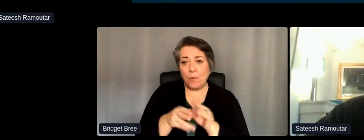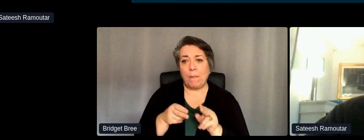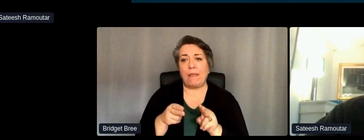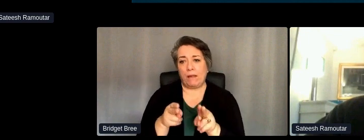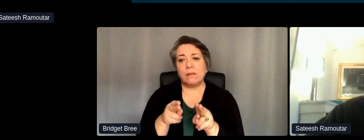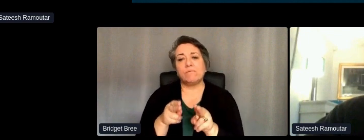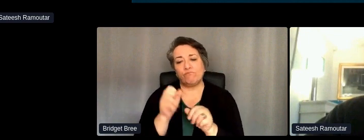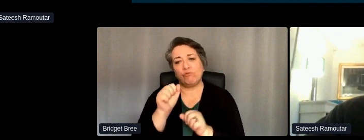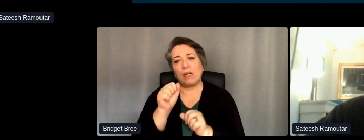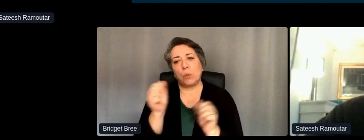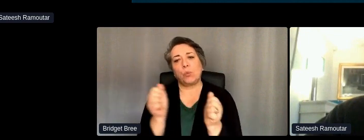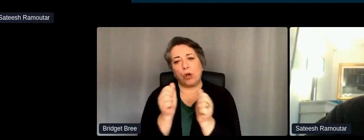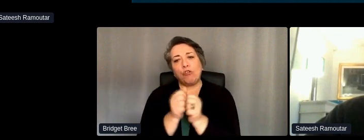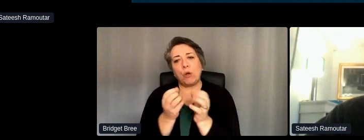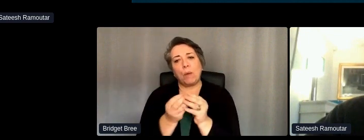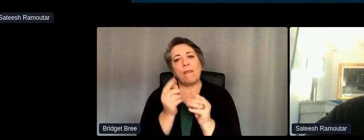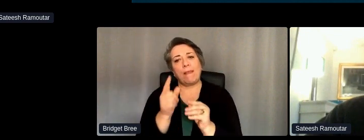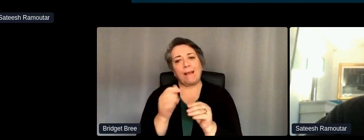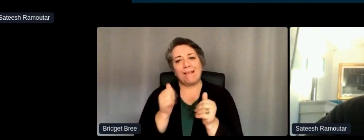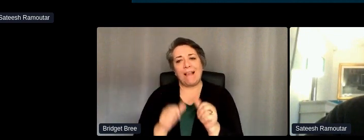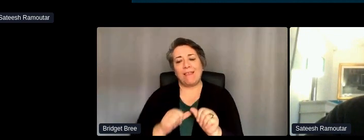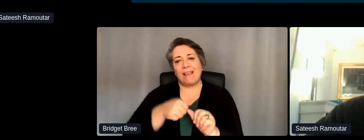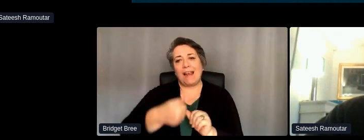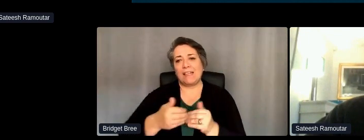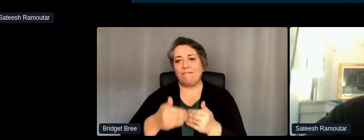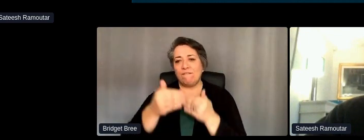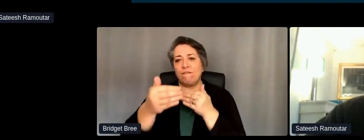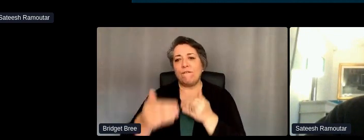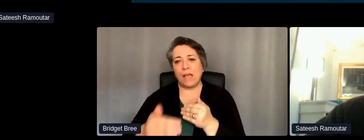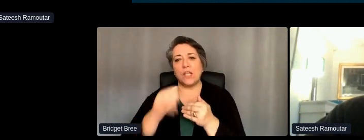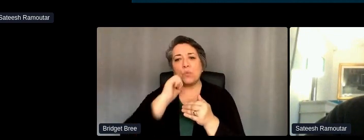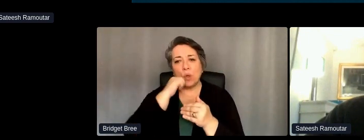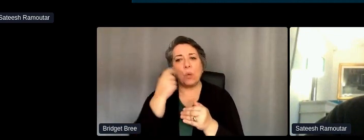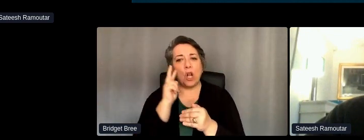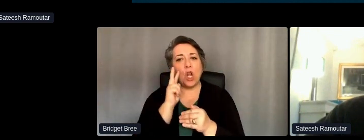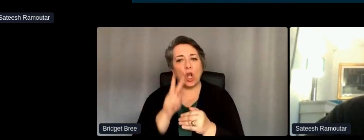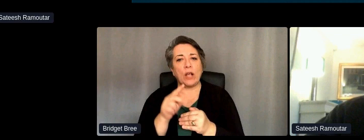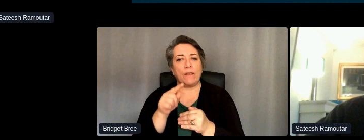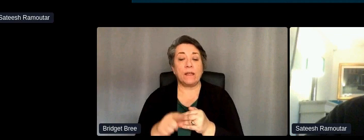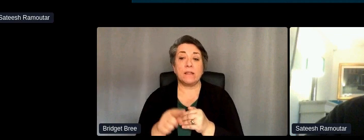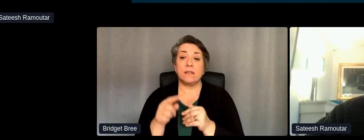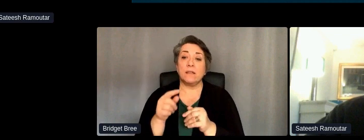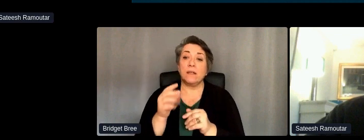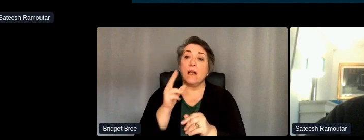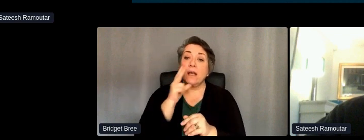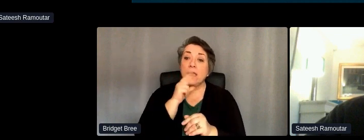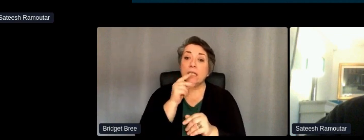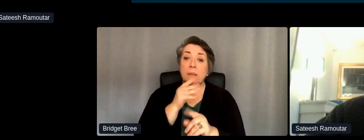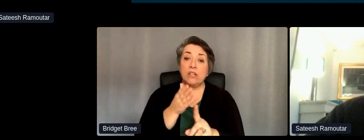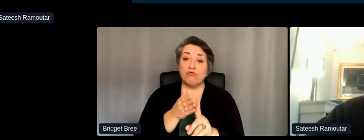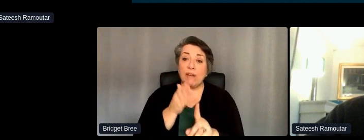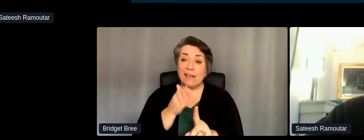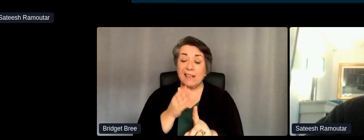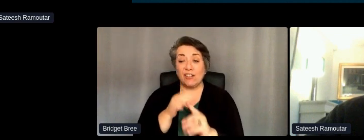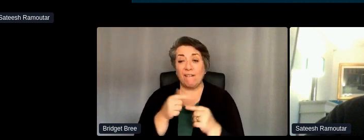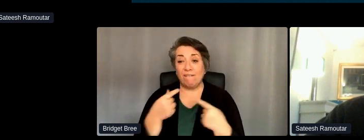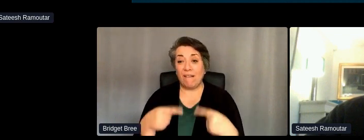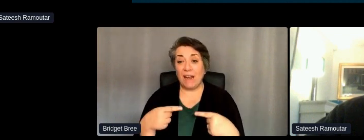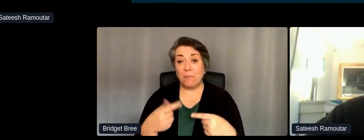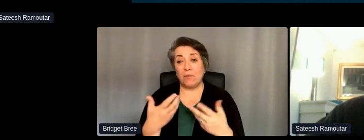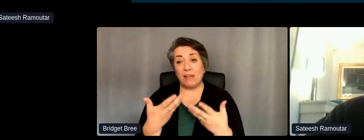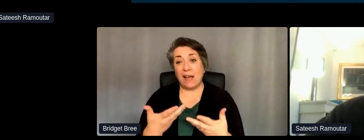of our next phase of work. The speech recognition that's available in devices is